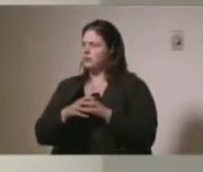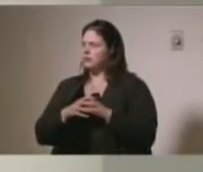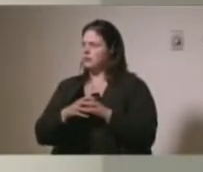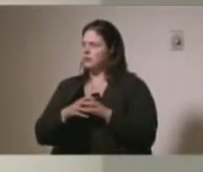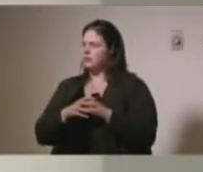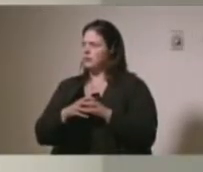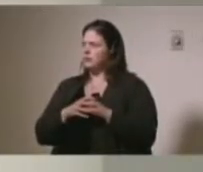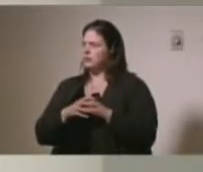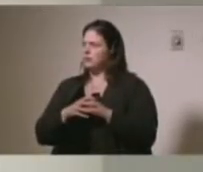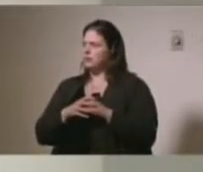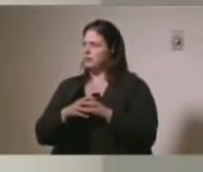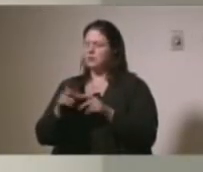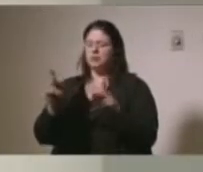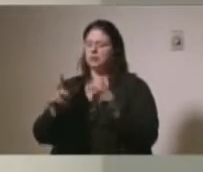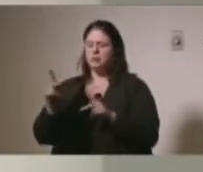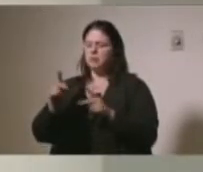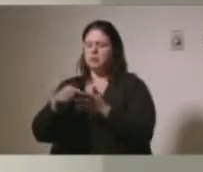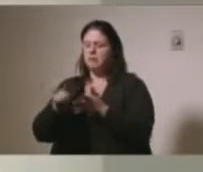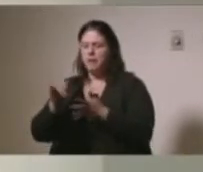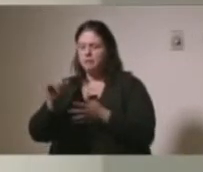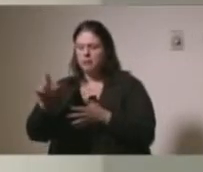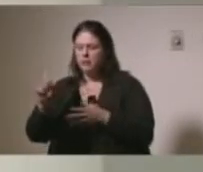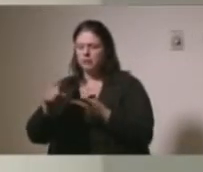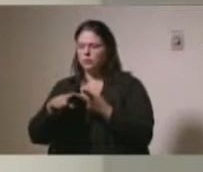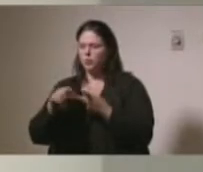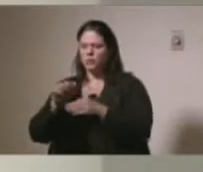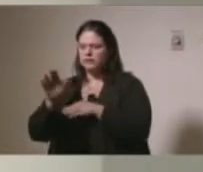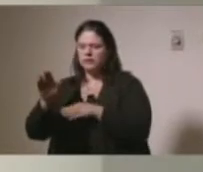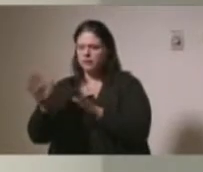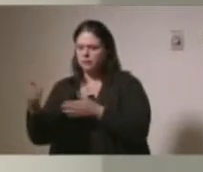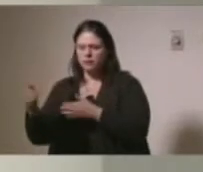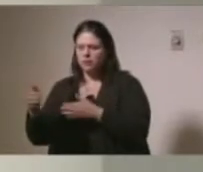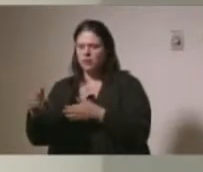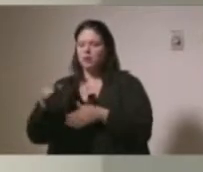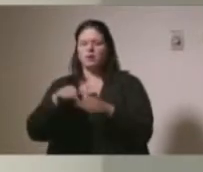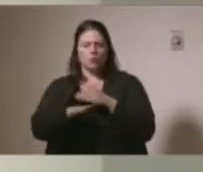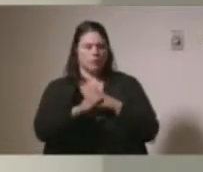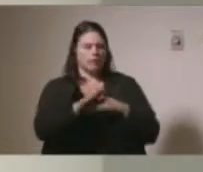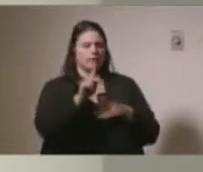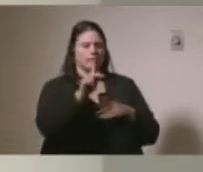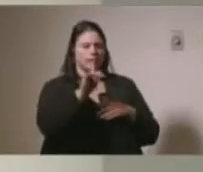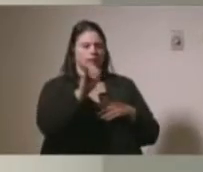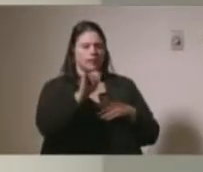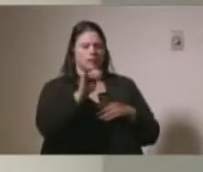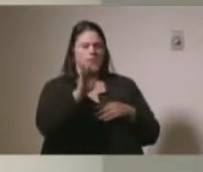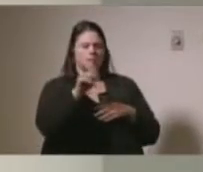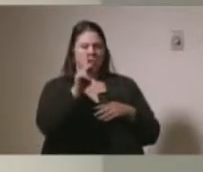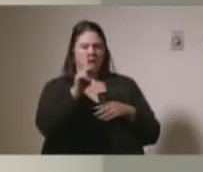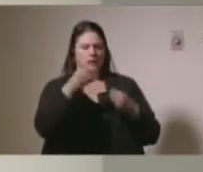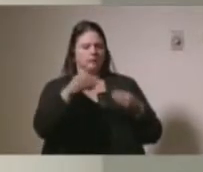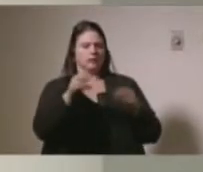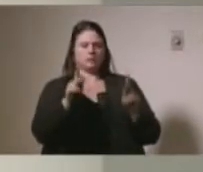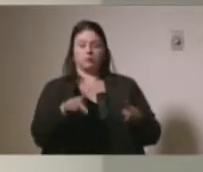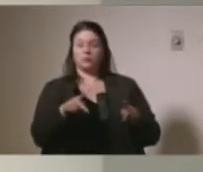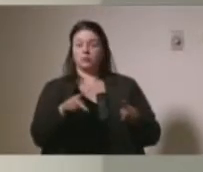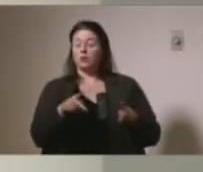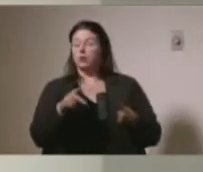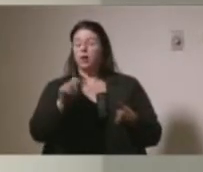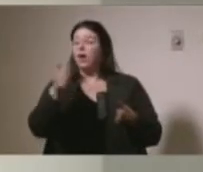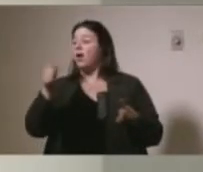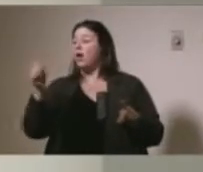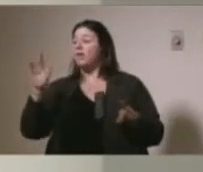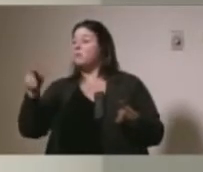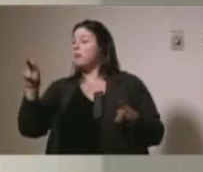parcels. What happens is they get in front of a Kiwibank salesperson. Now, no other bank in New